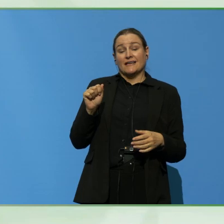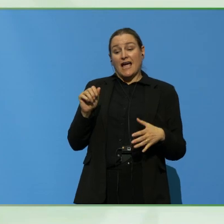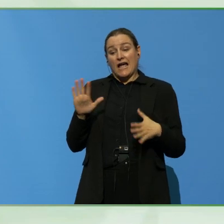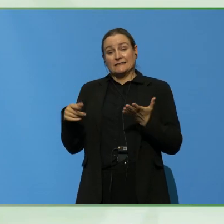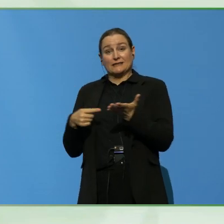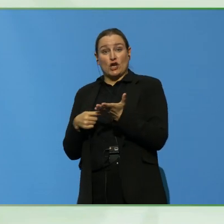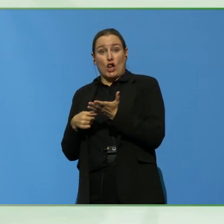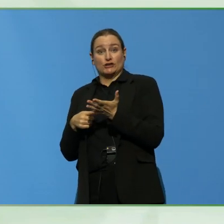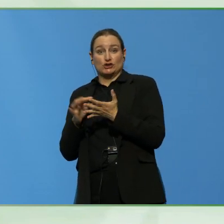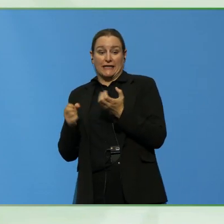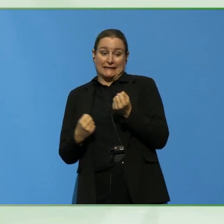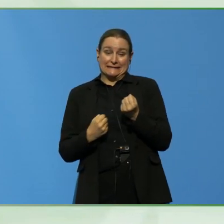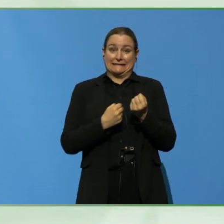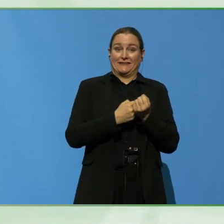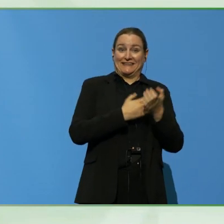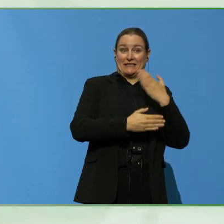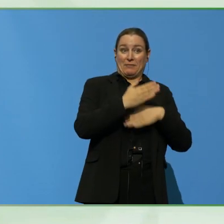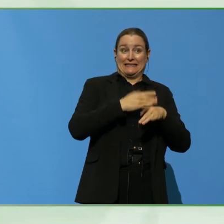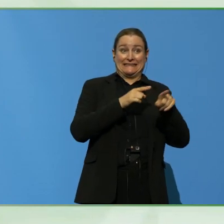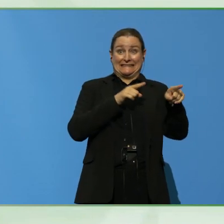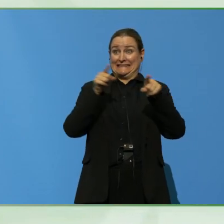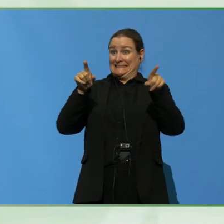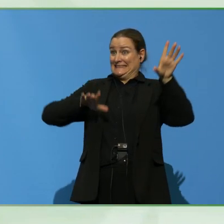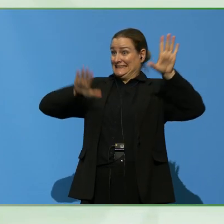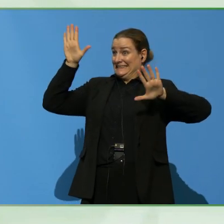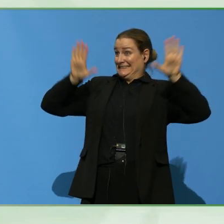some noise, wave at me.